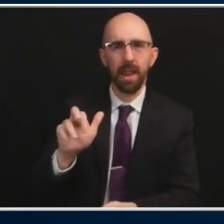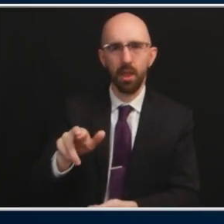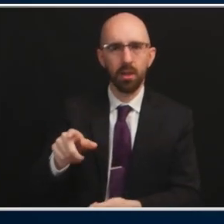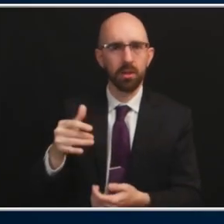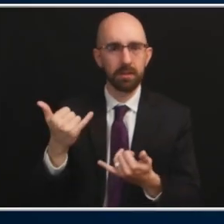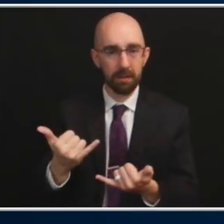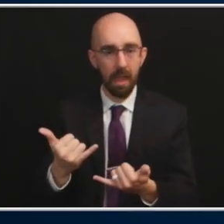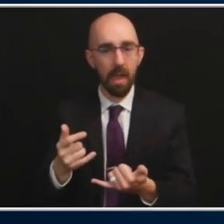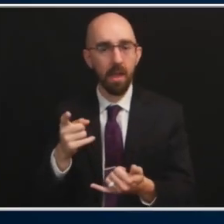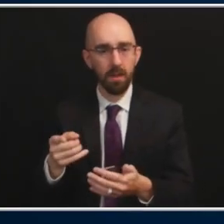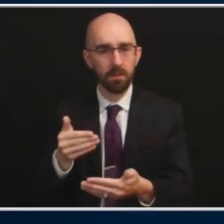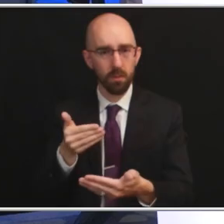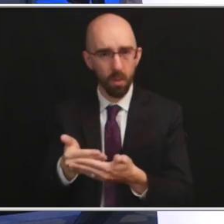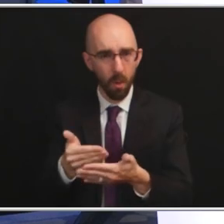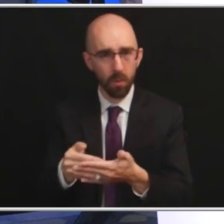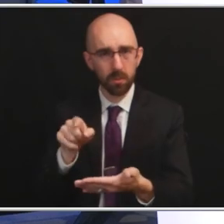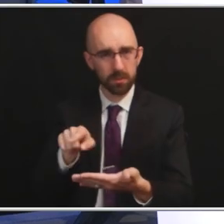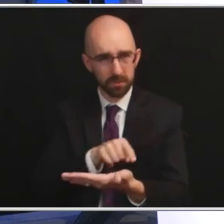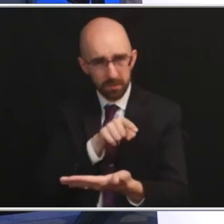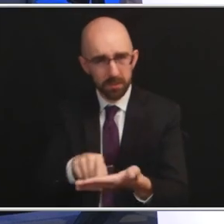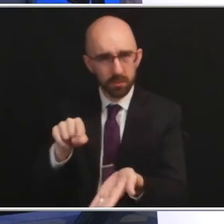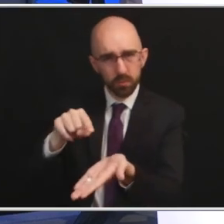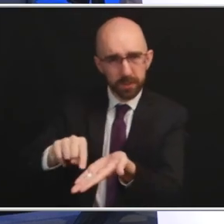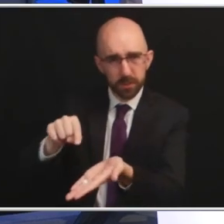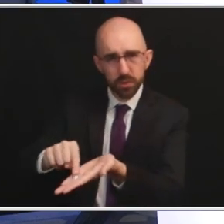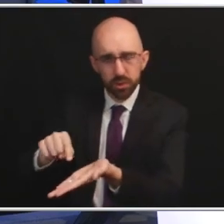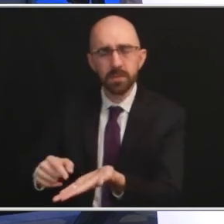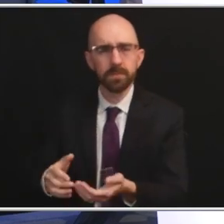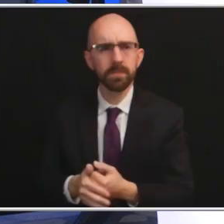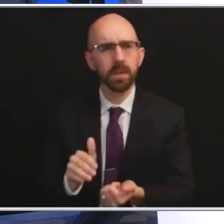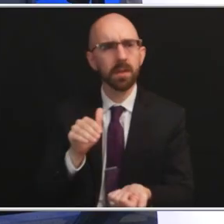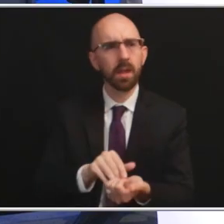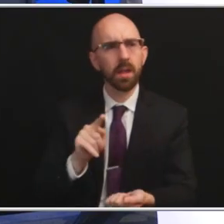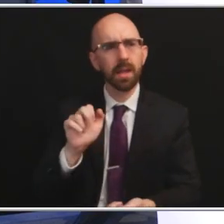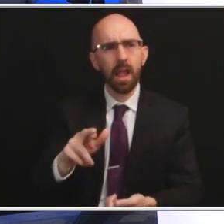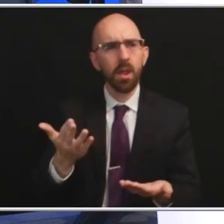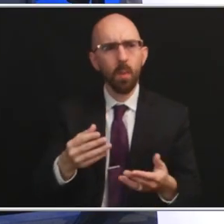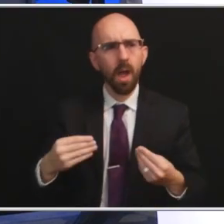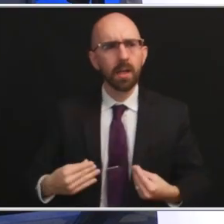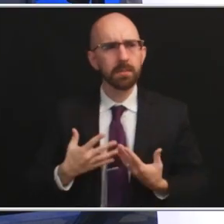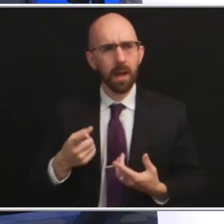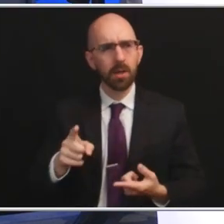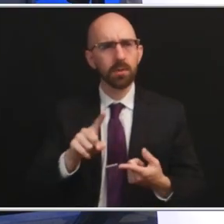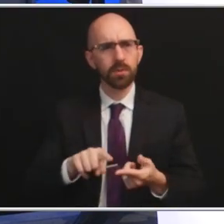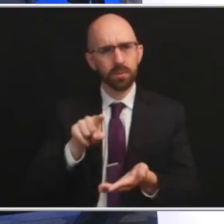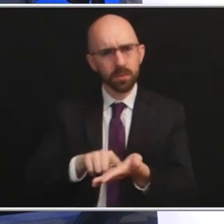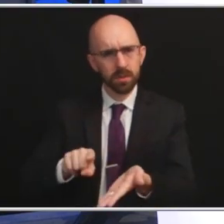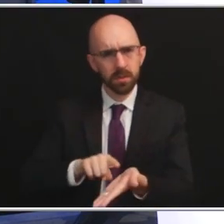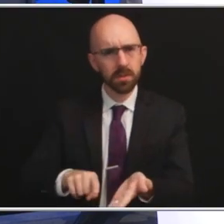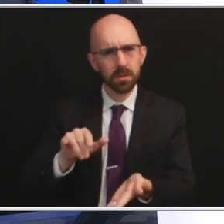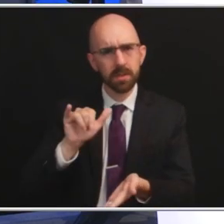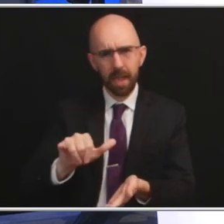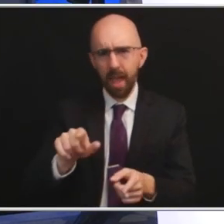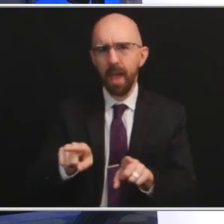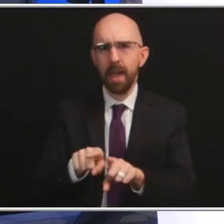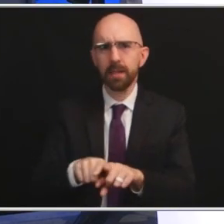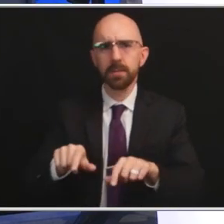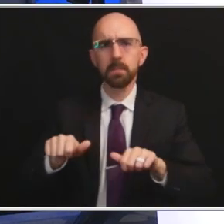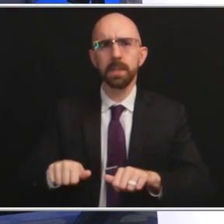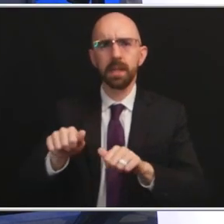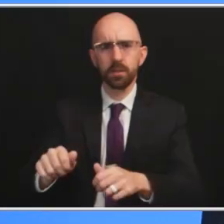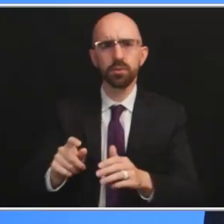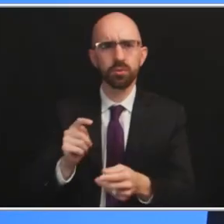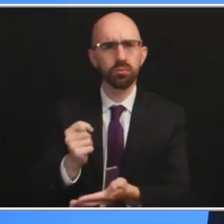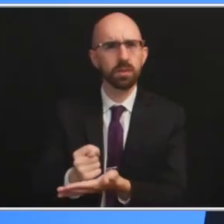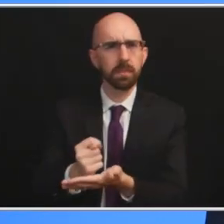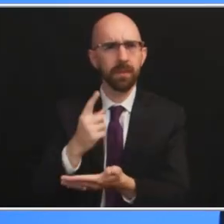close scrutiny and research. So, Dr. Taylor, what inspired you to investigate creatine as a potential treatment in patients with Alzheimer's disease?